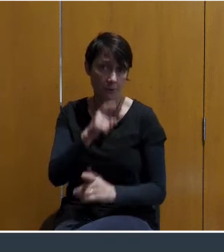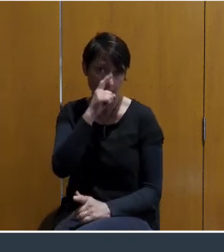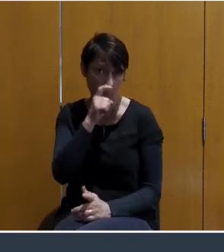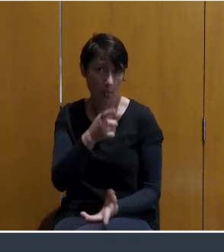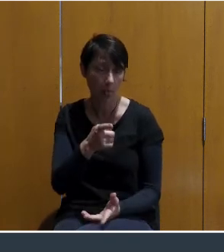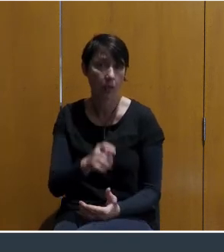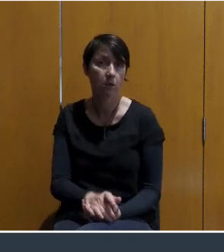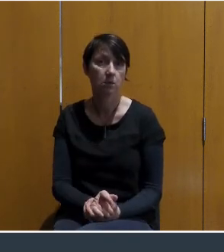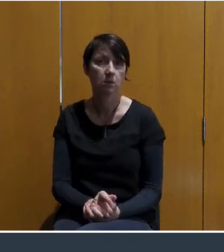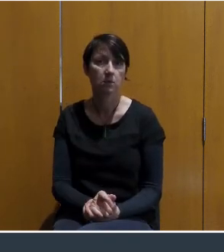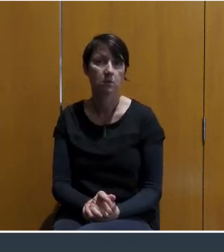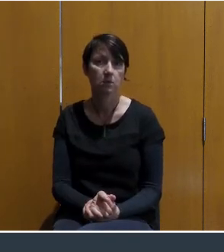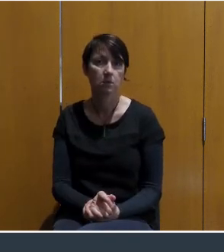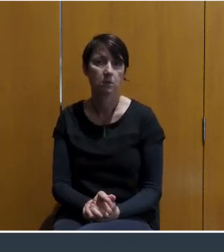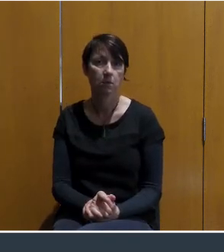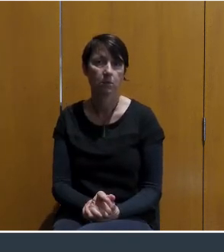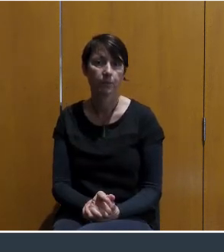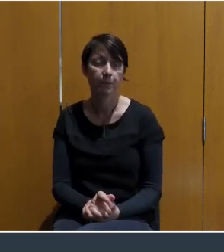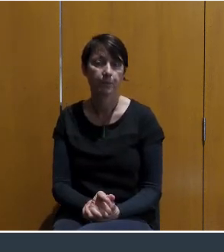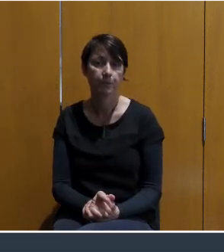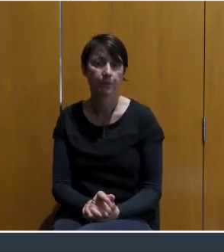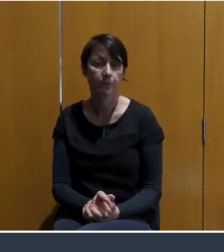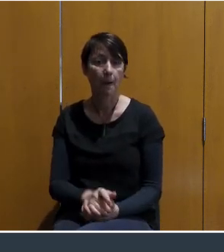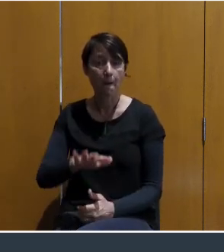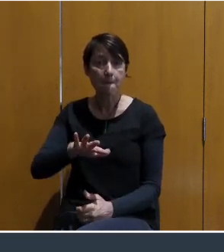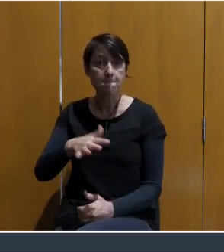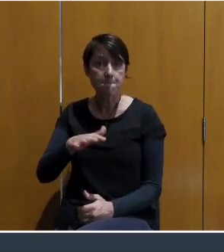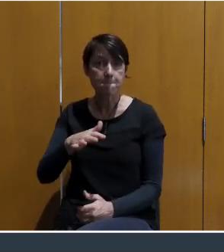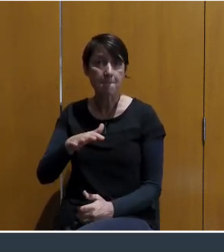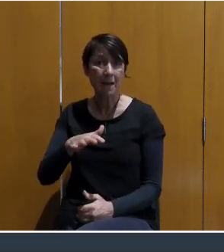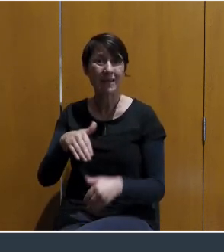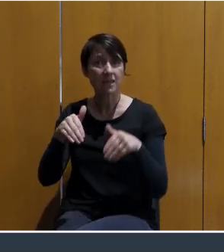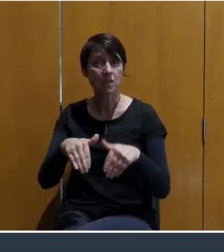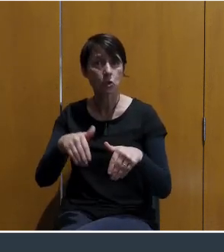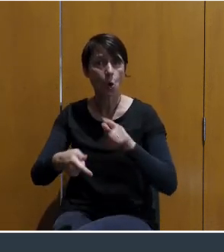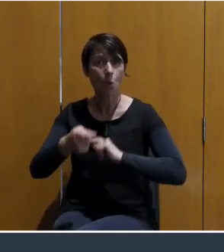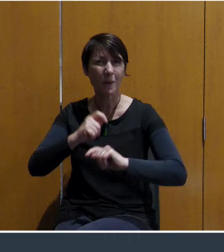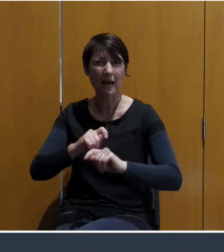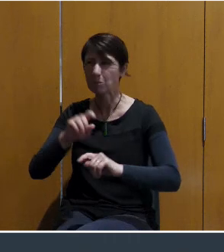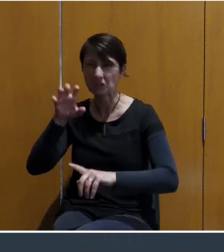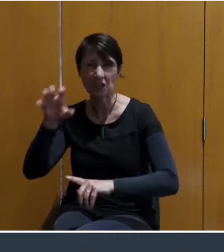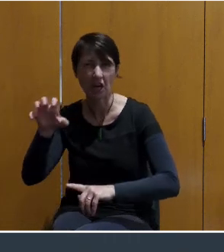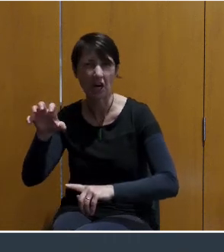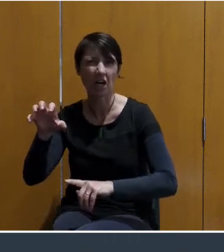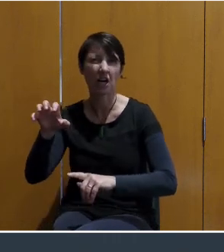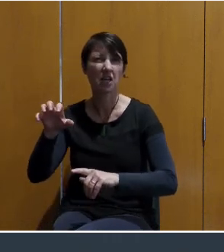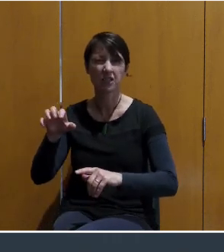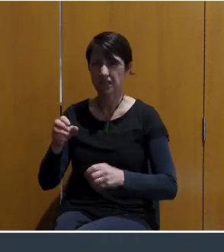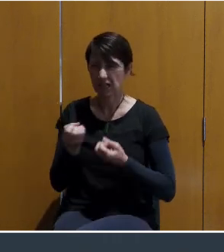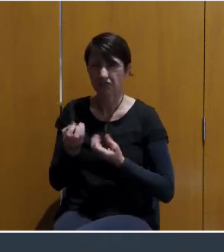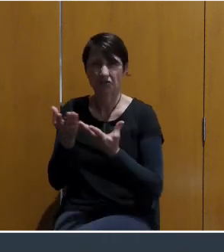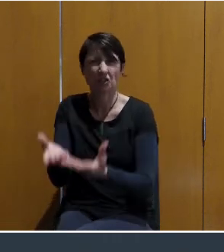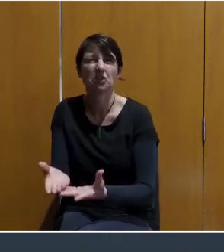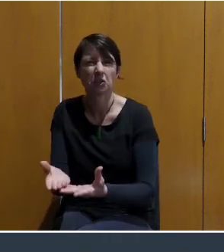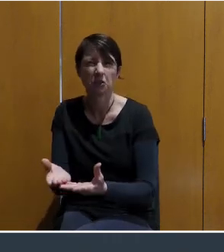may become classified as menacing due to a range of behaviours, and some of which are